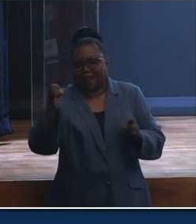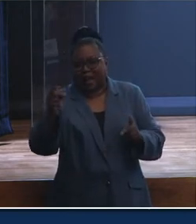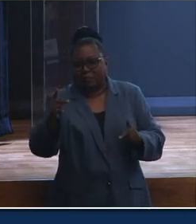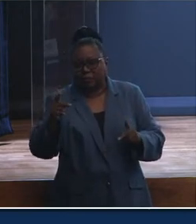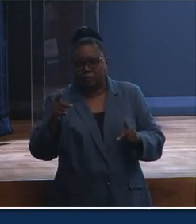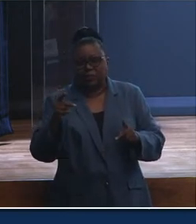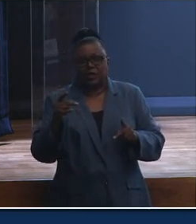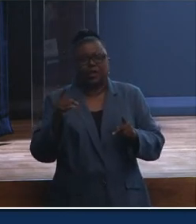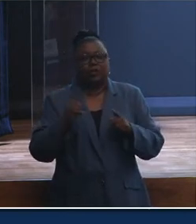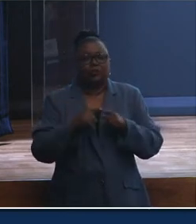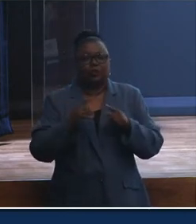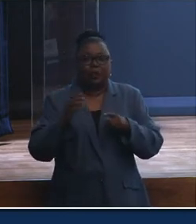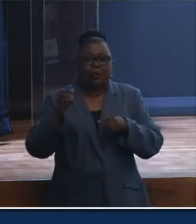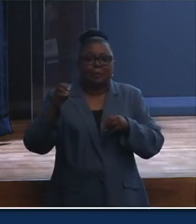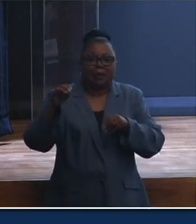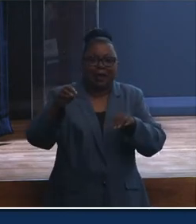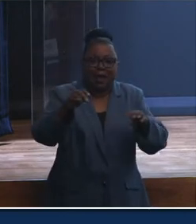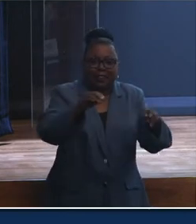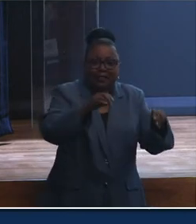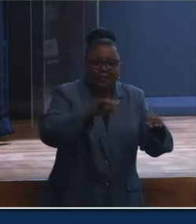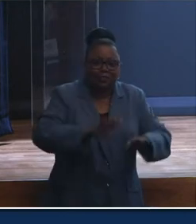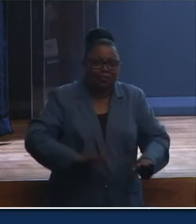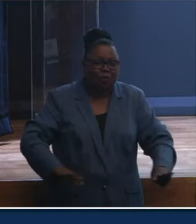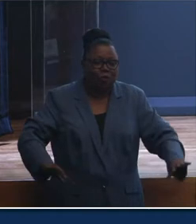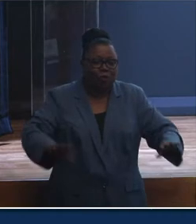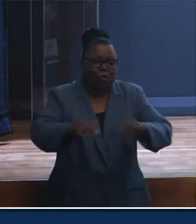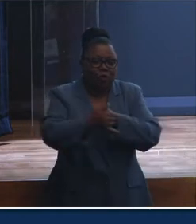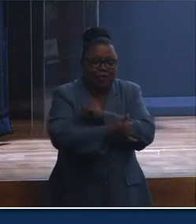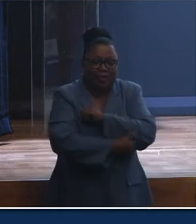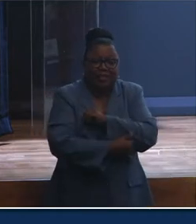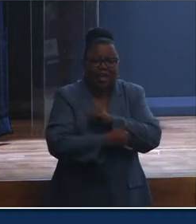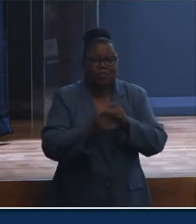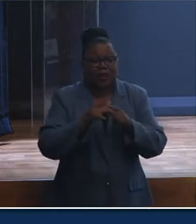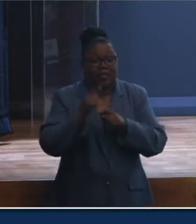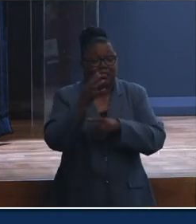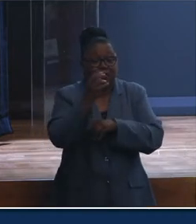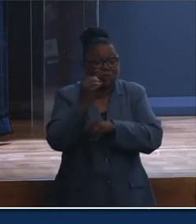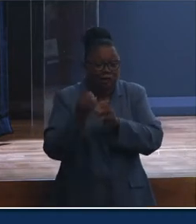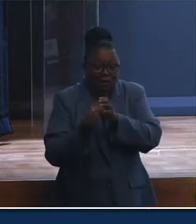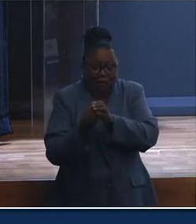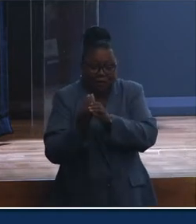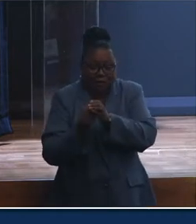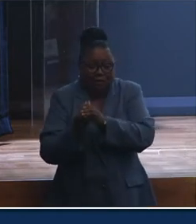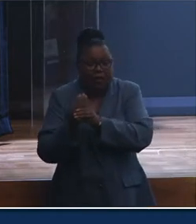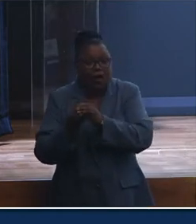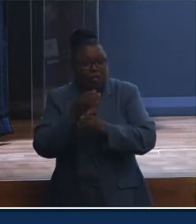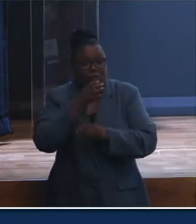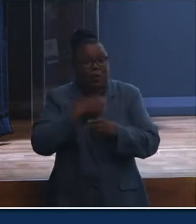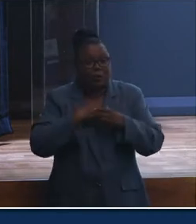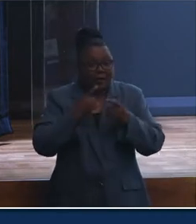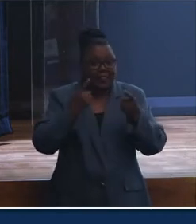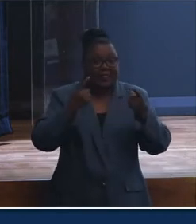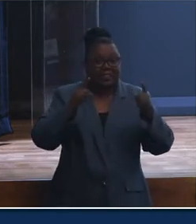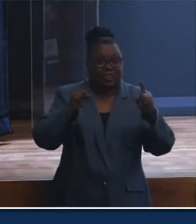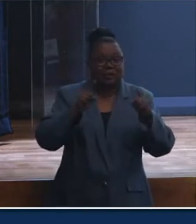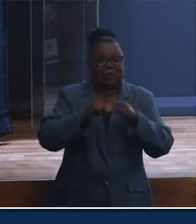opportunity to plant these seeds all over the country. And the trees that sprout are the women and the